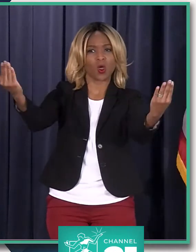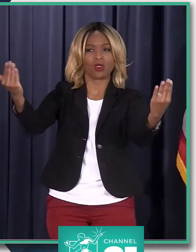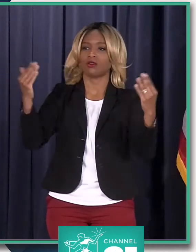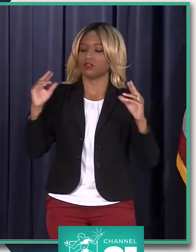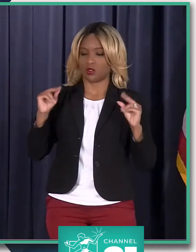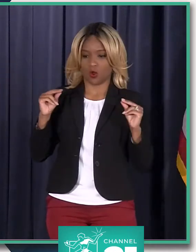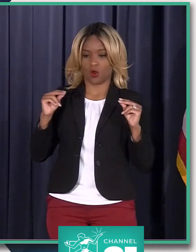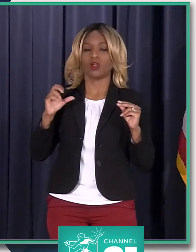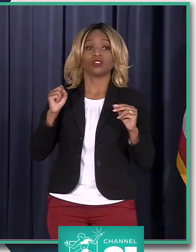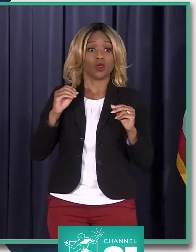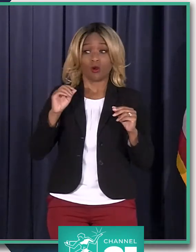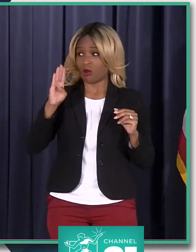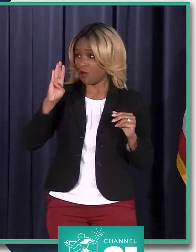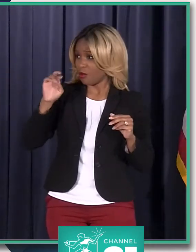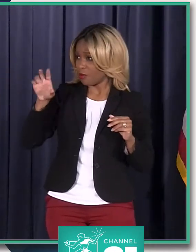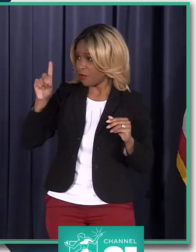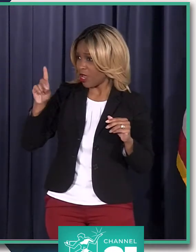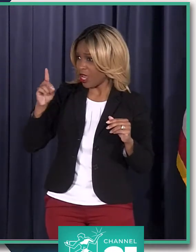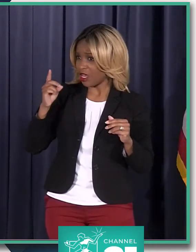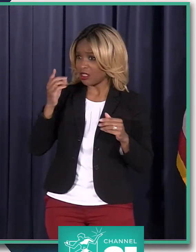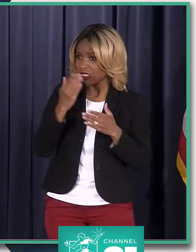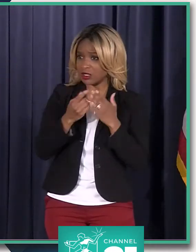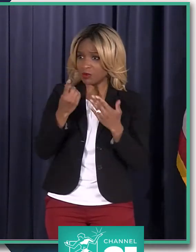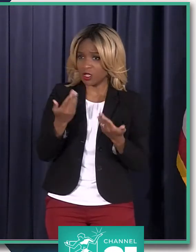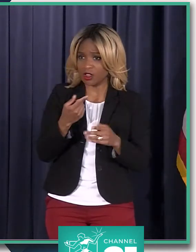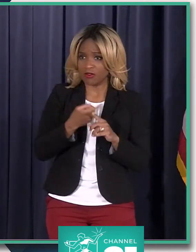out tomorrow. Is Brad here or somebody from GSD?